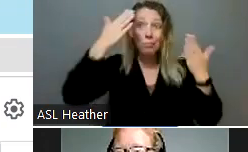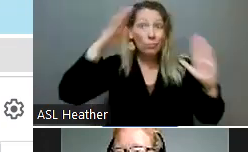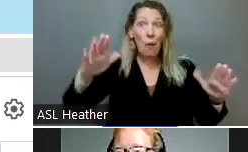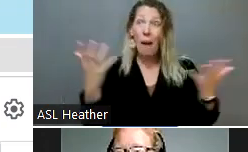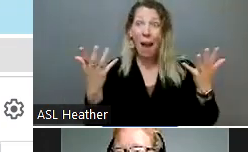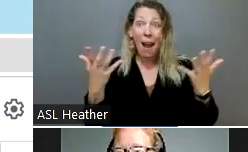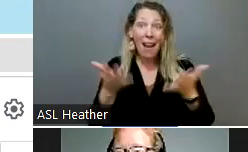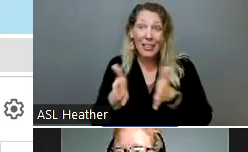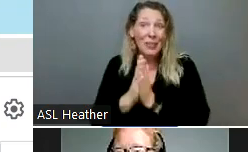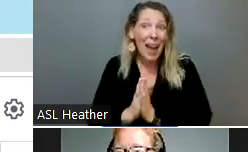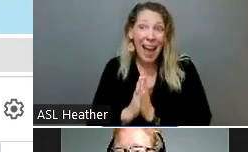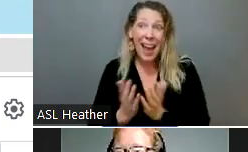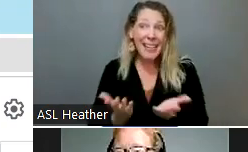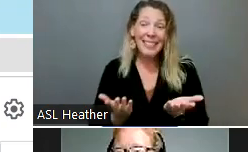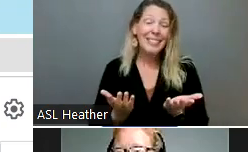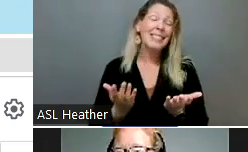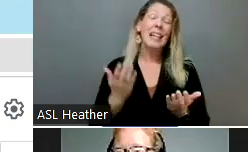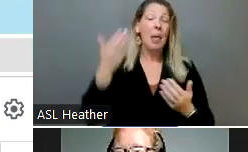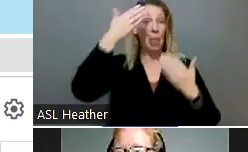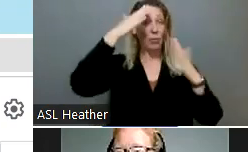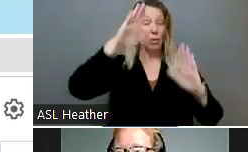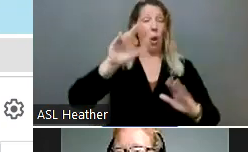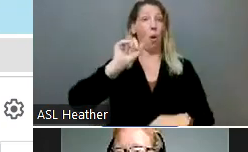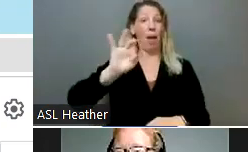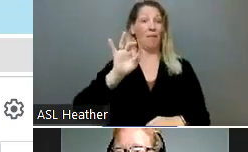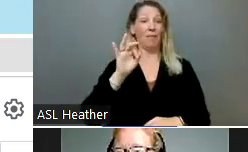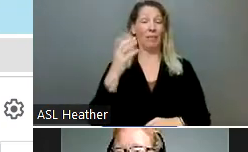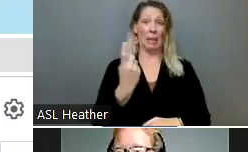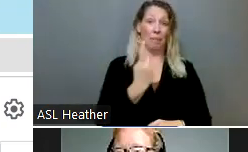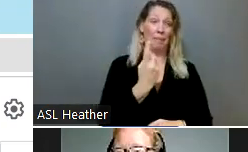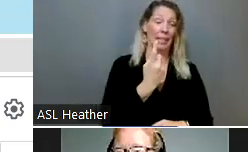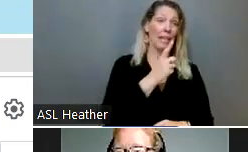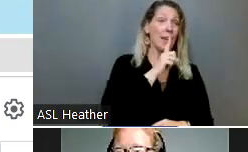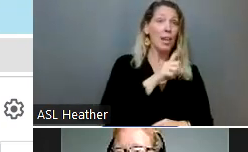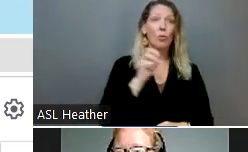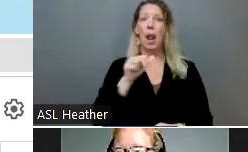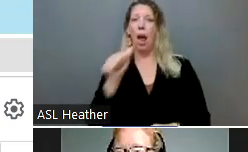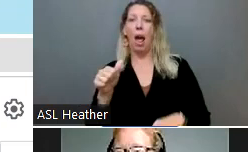don't know that something is or is not available. I think a